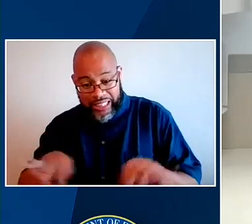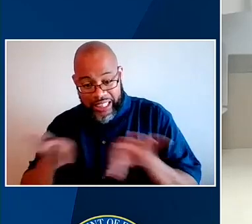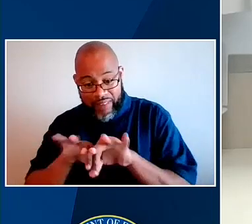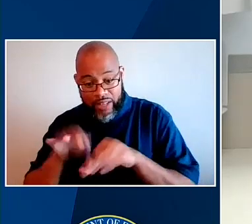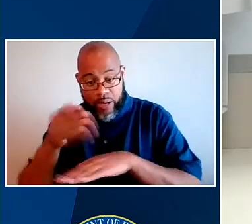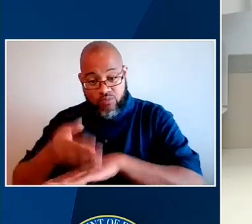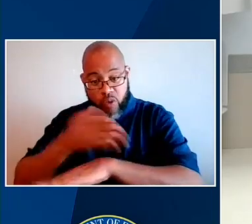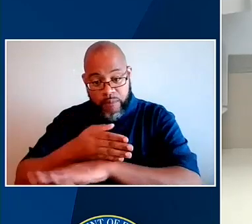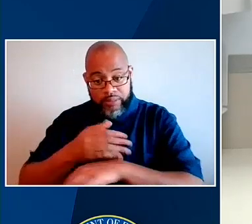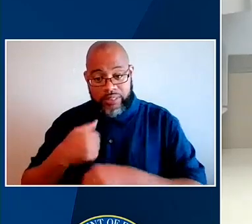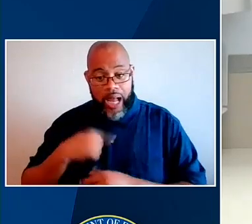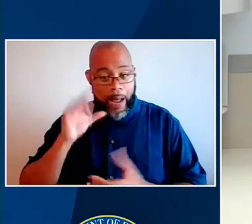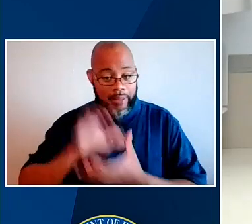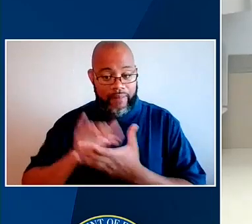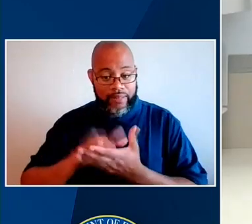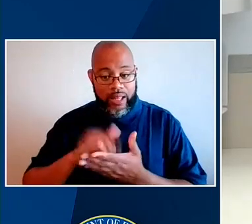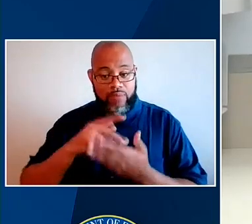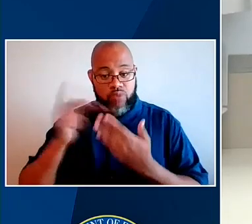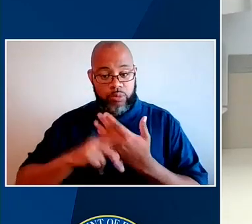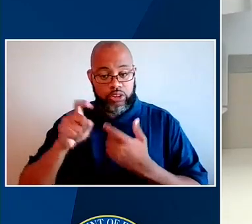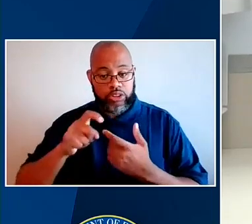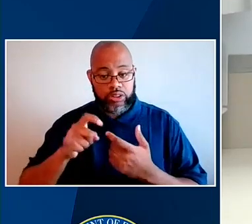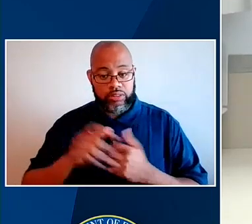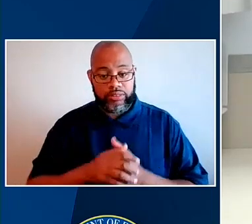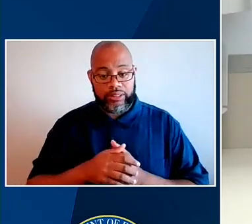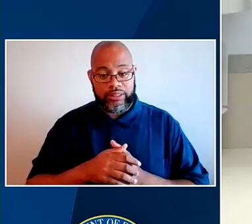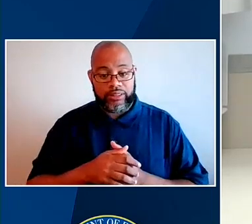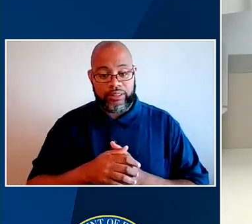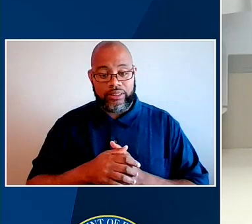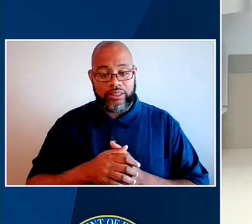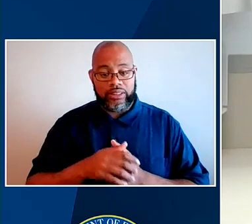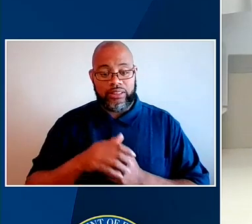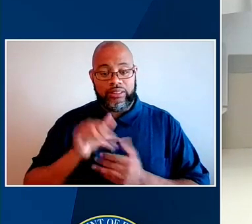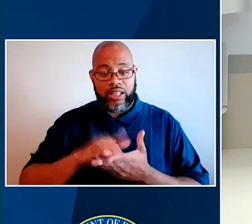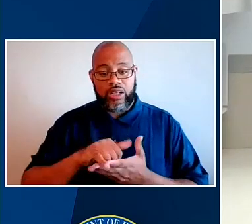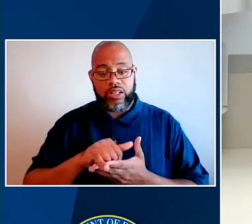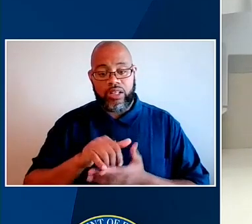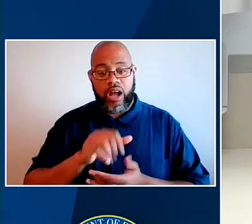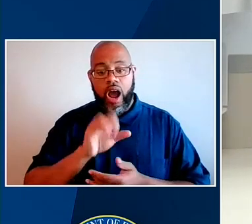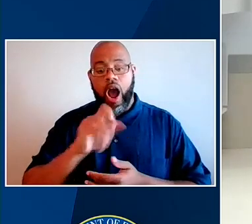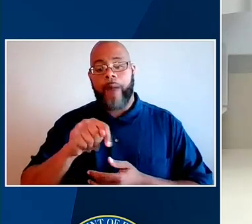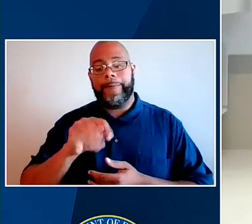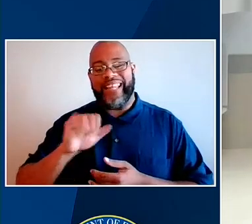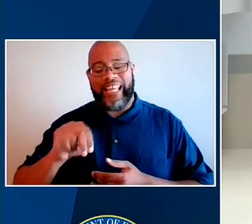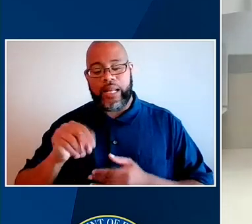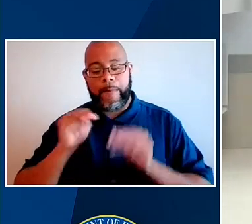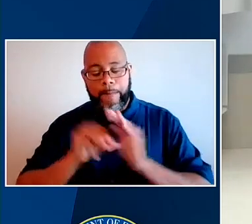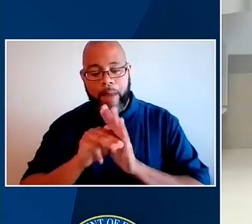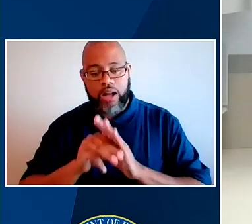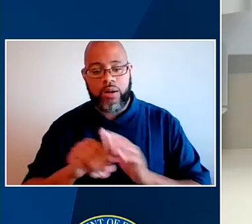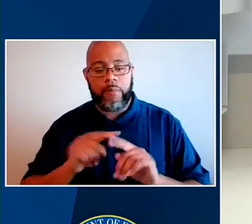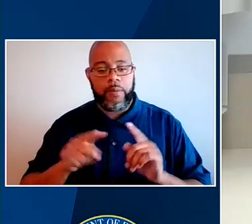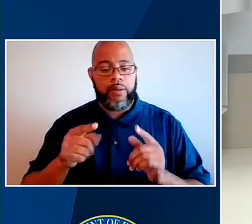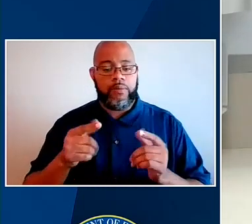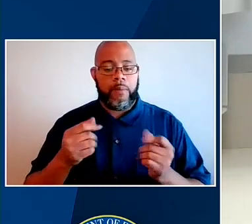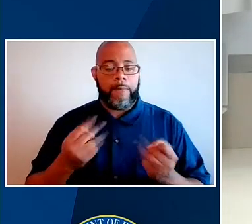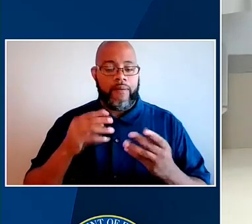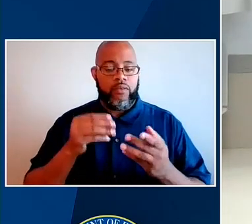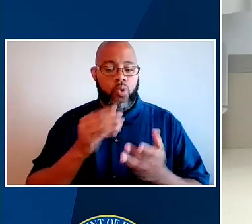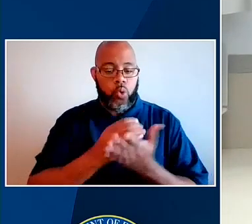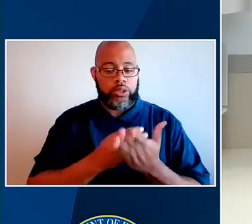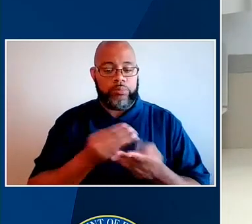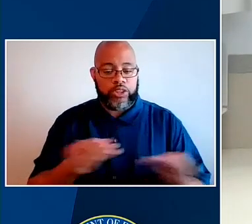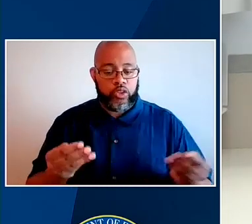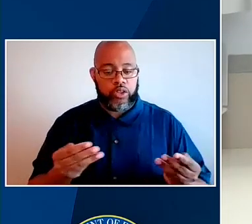improvements, I believe the program should be at best an opt-in model and but one of the many course material purchase